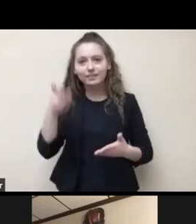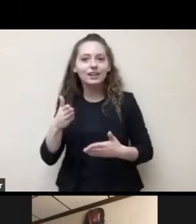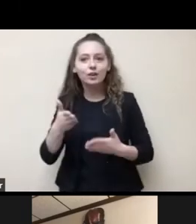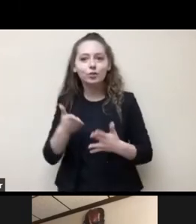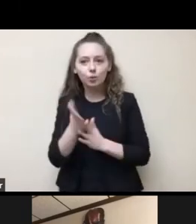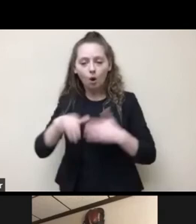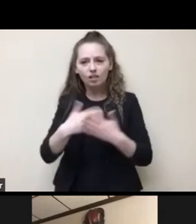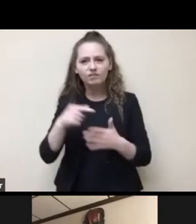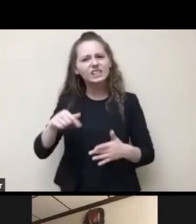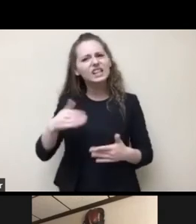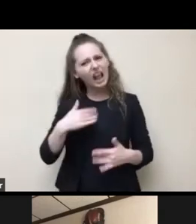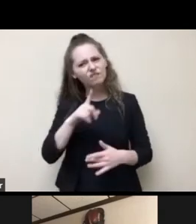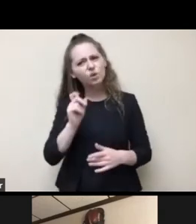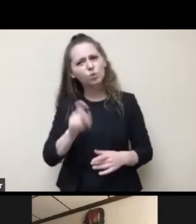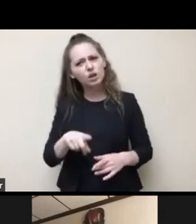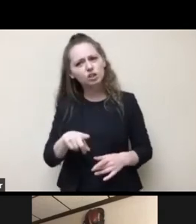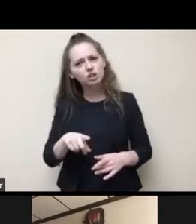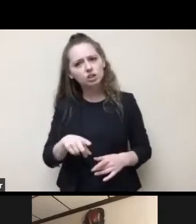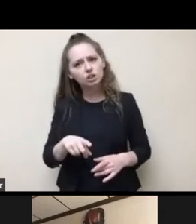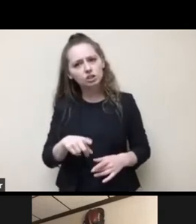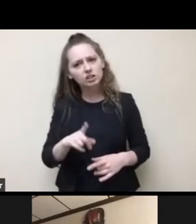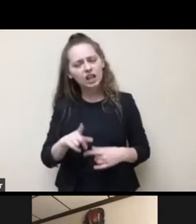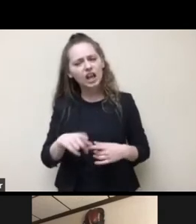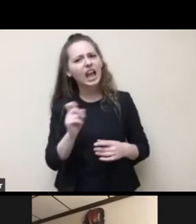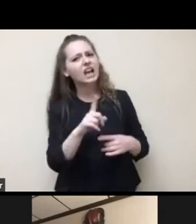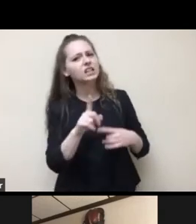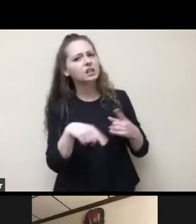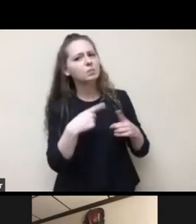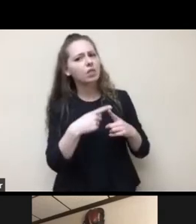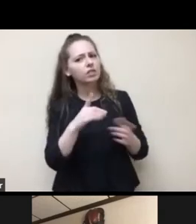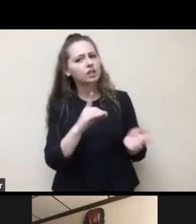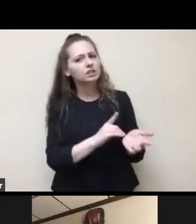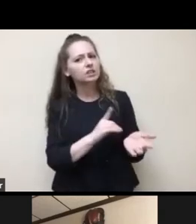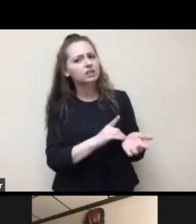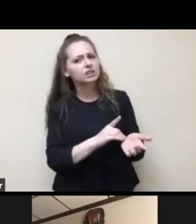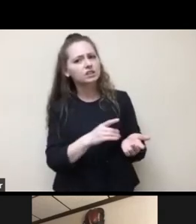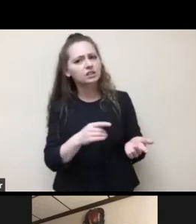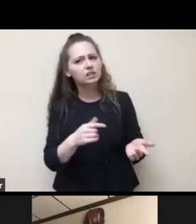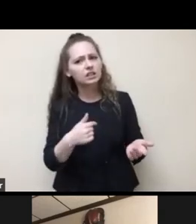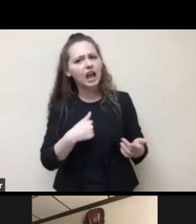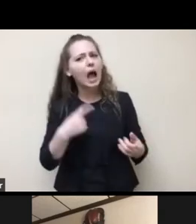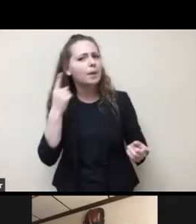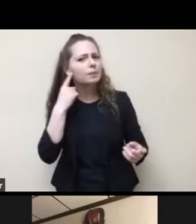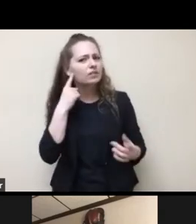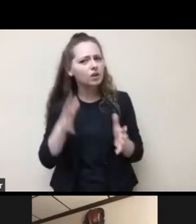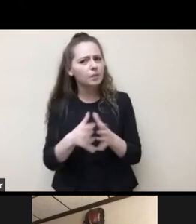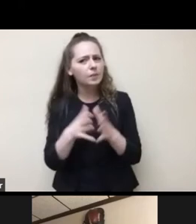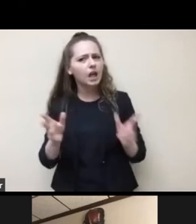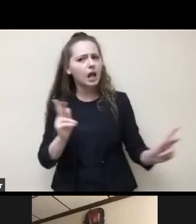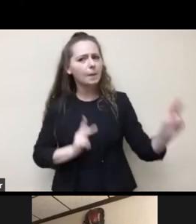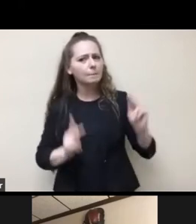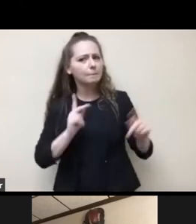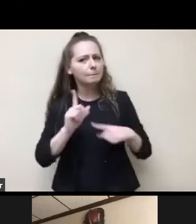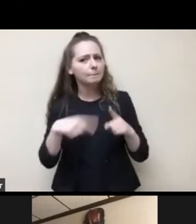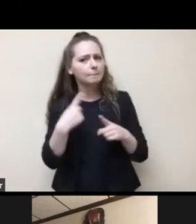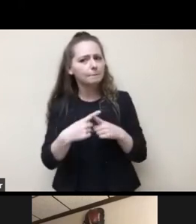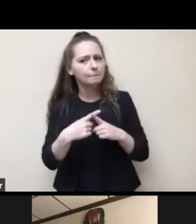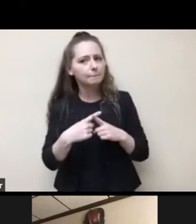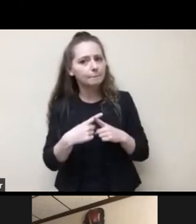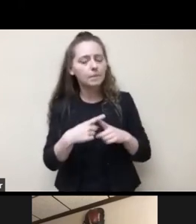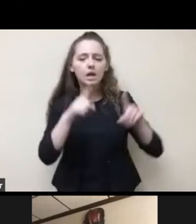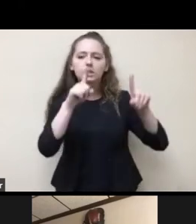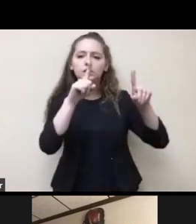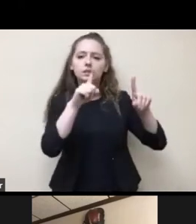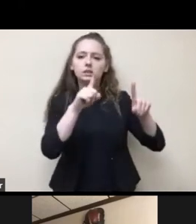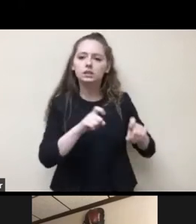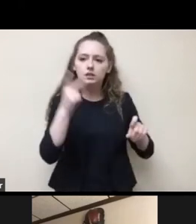a question that I get asked a lot for the doctor. And that is, I'm hearing from a lot of people about testing to see